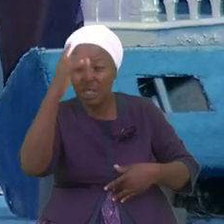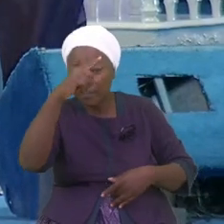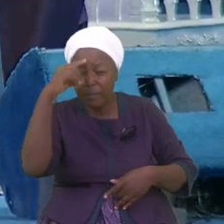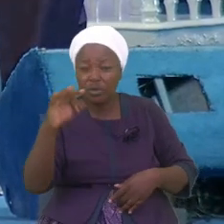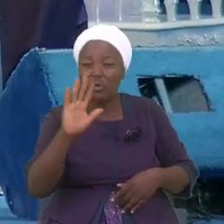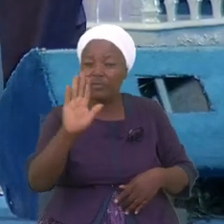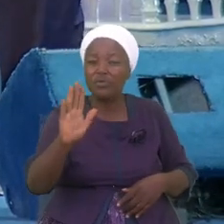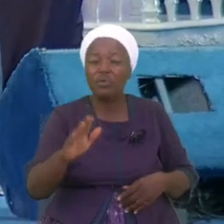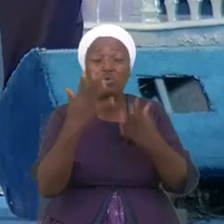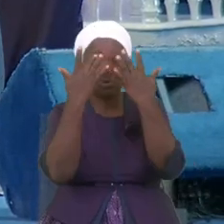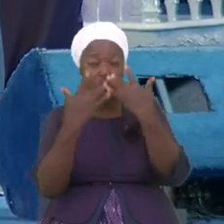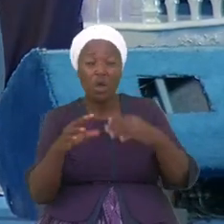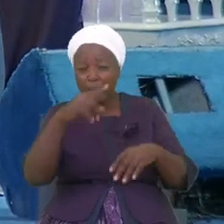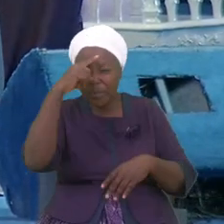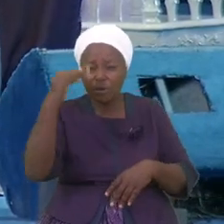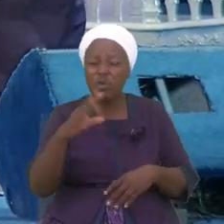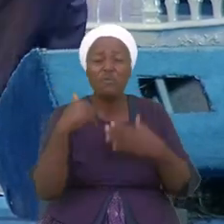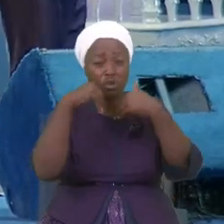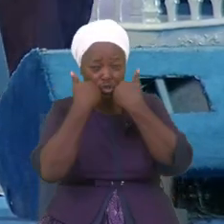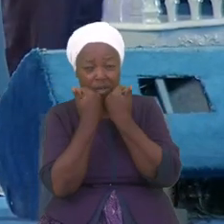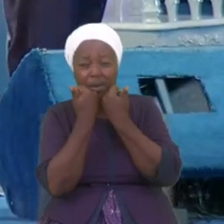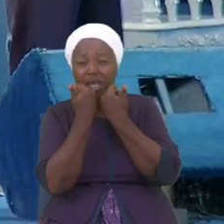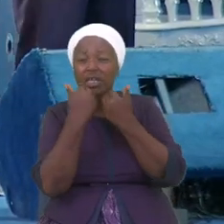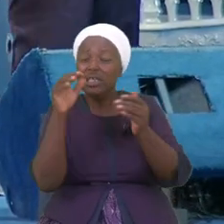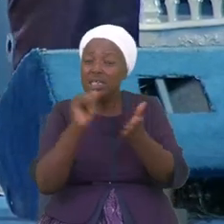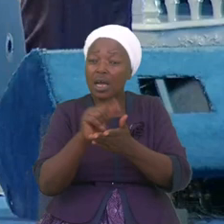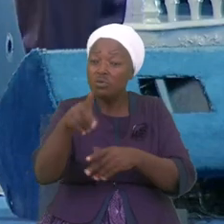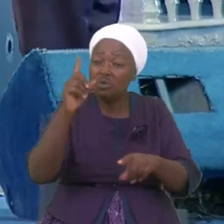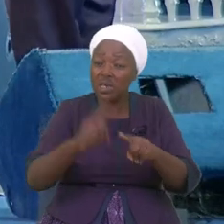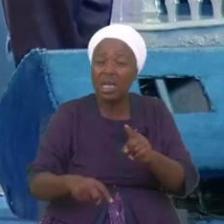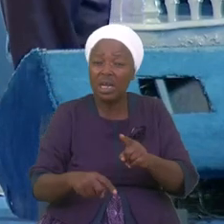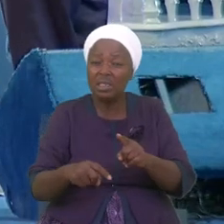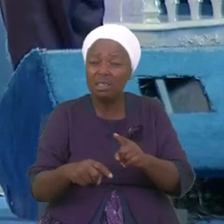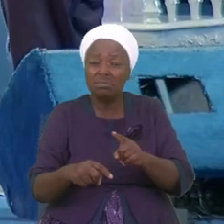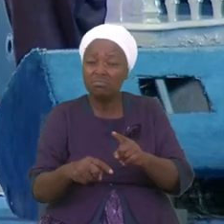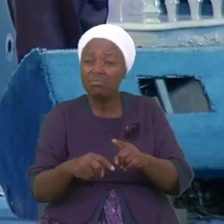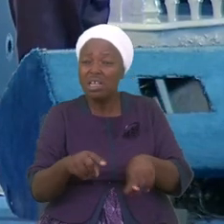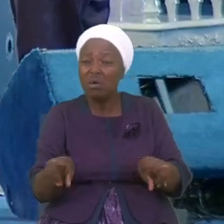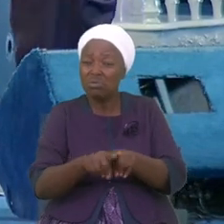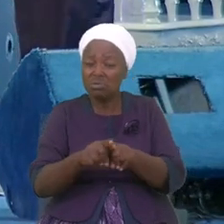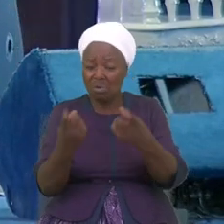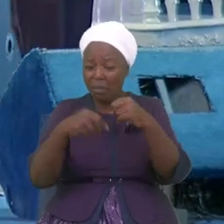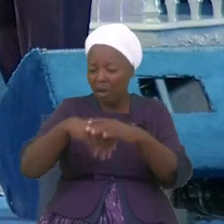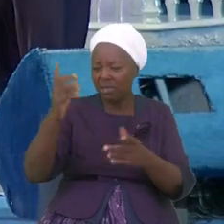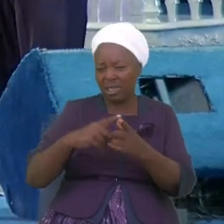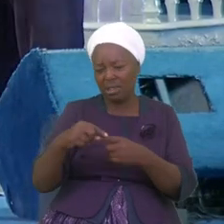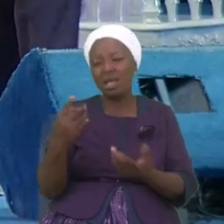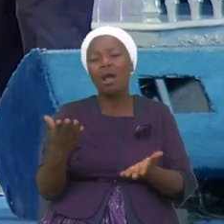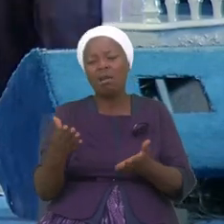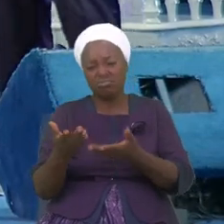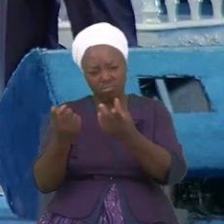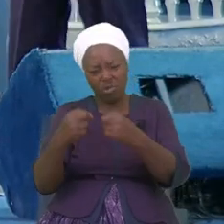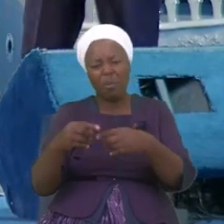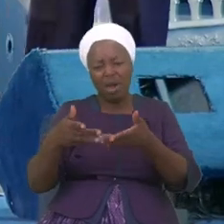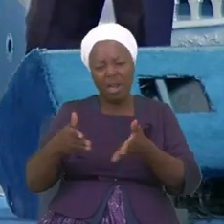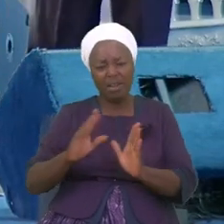because of your sorrow, because of your shame, that you couldn't even come out, he said, let's reason together. I